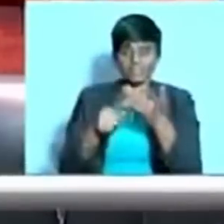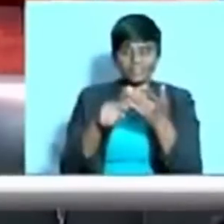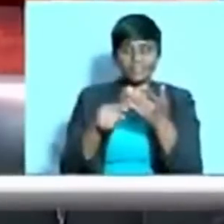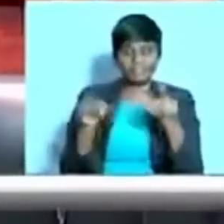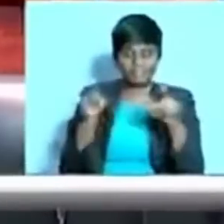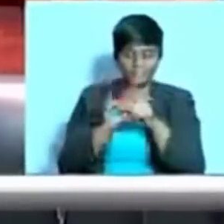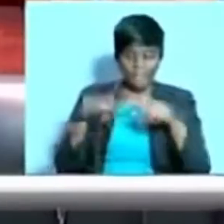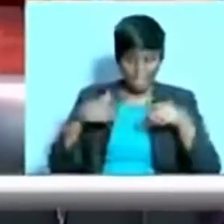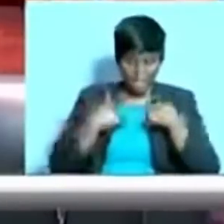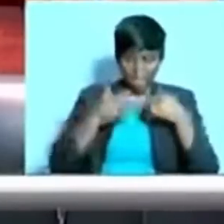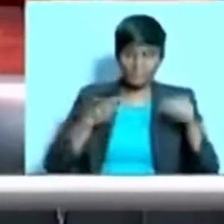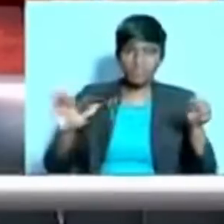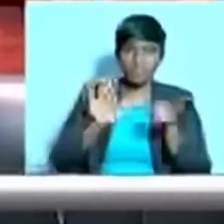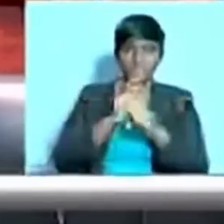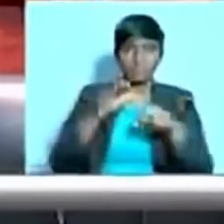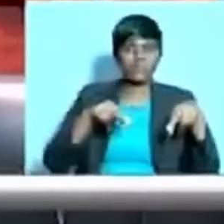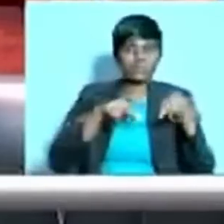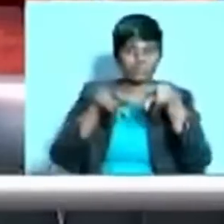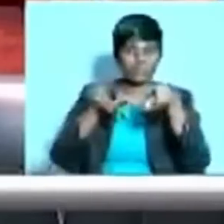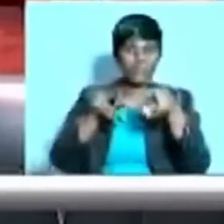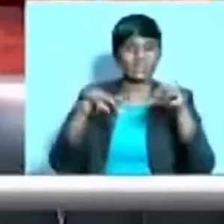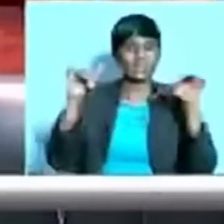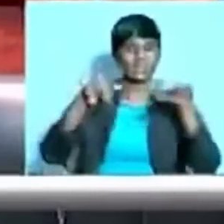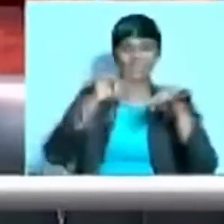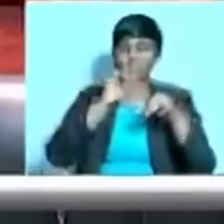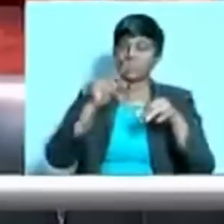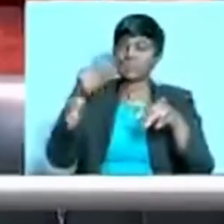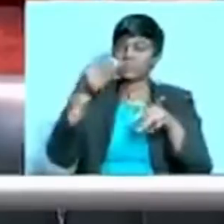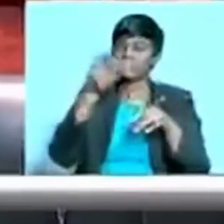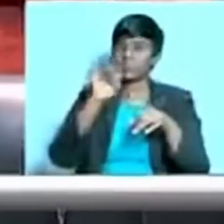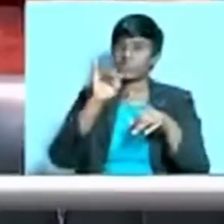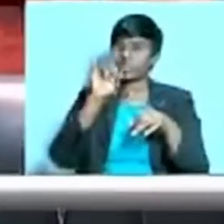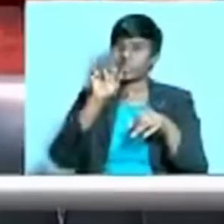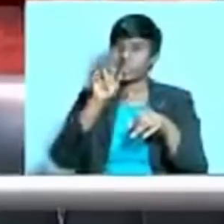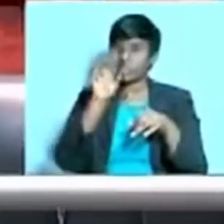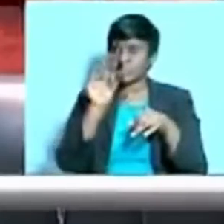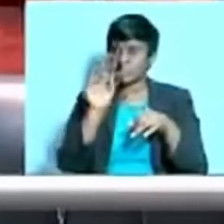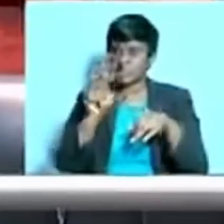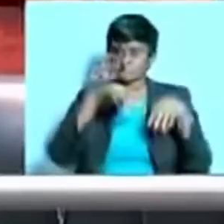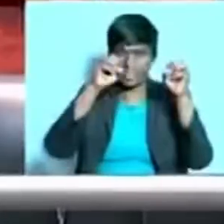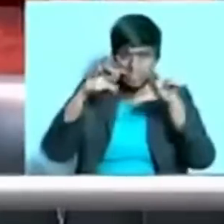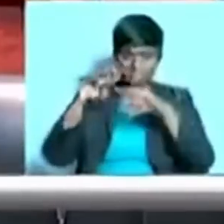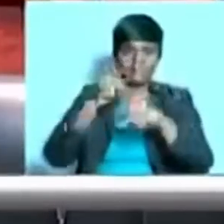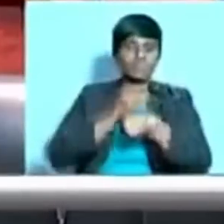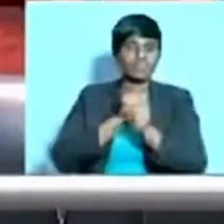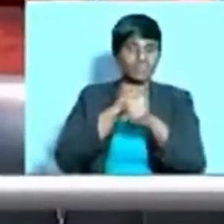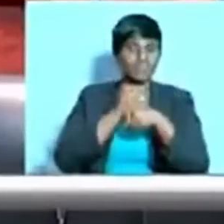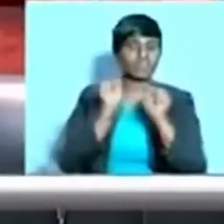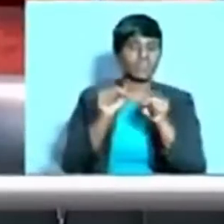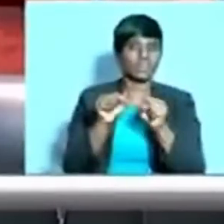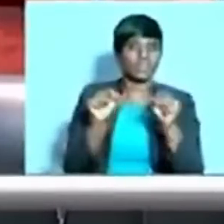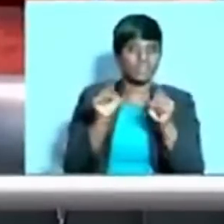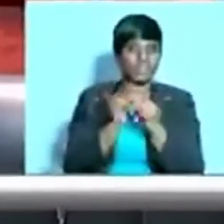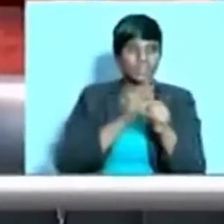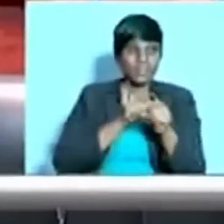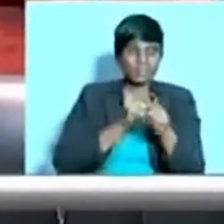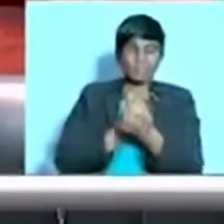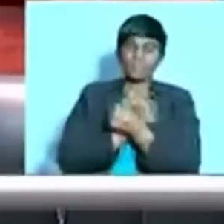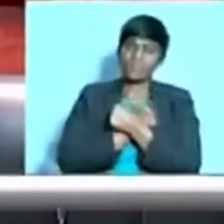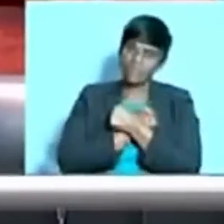rivers in there, and indeed hydroelectricity can be generated. I really loved